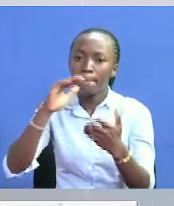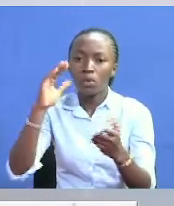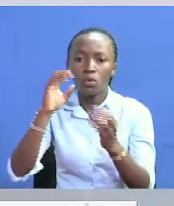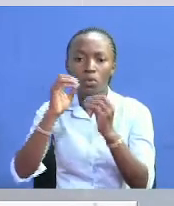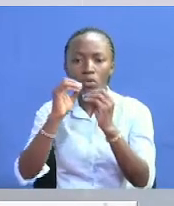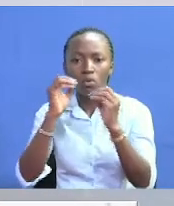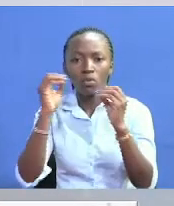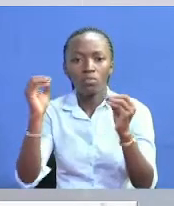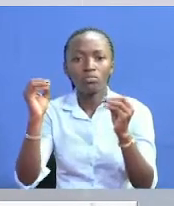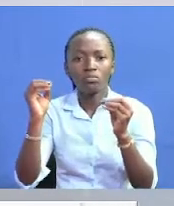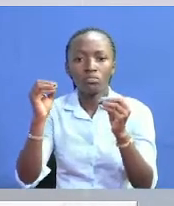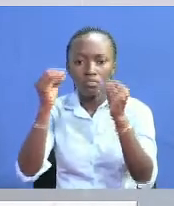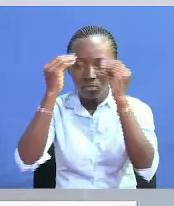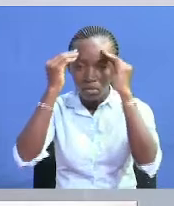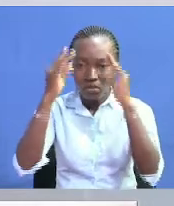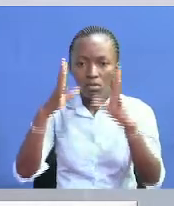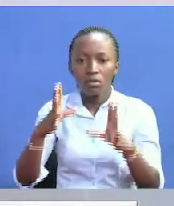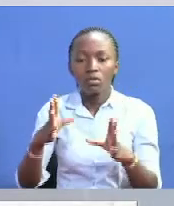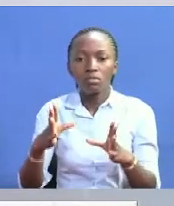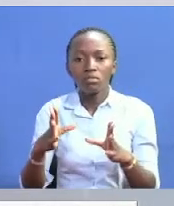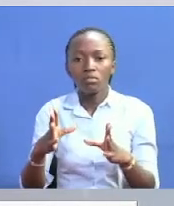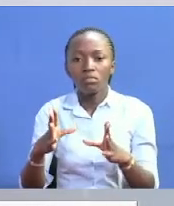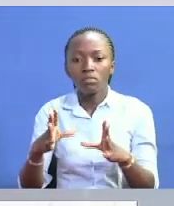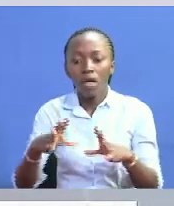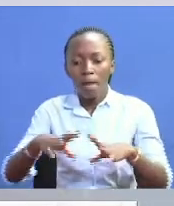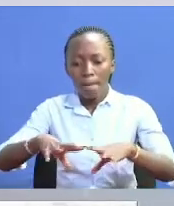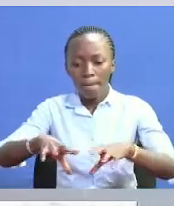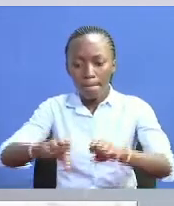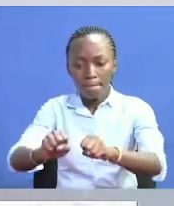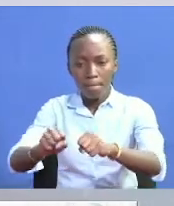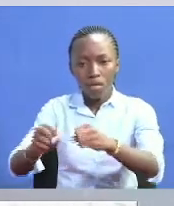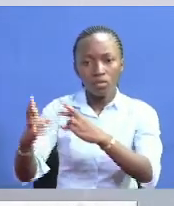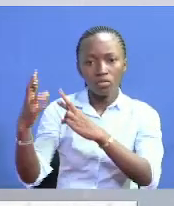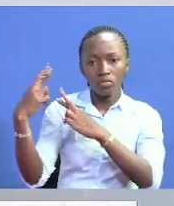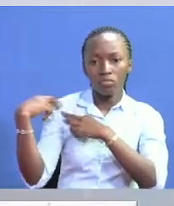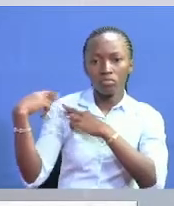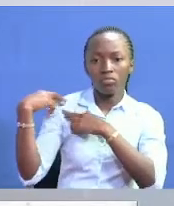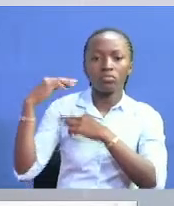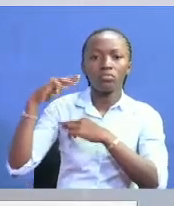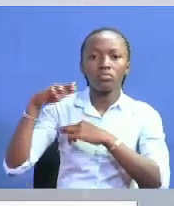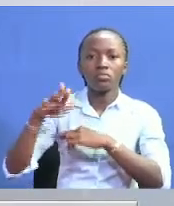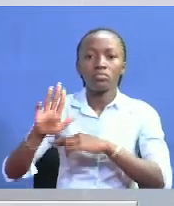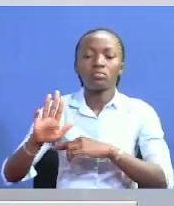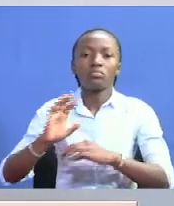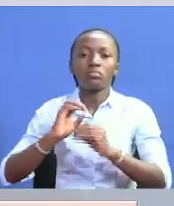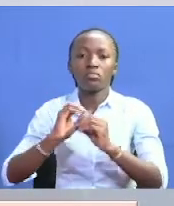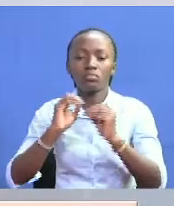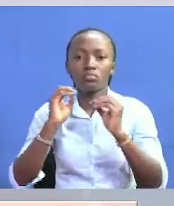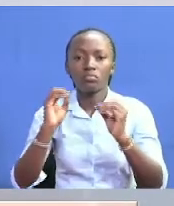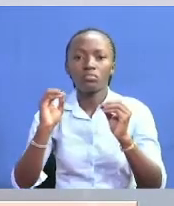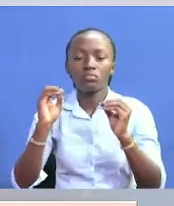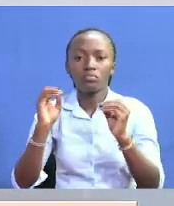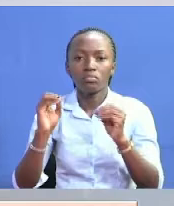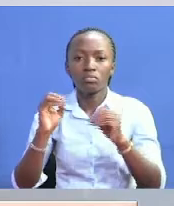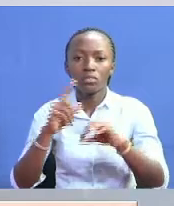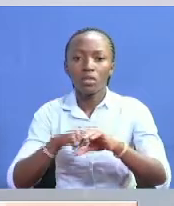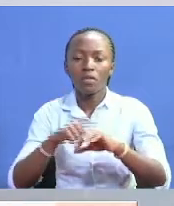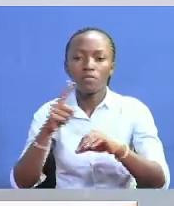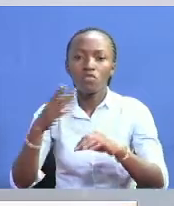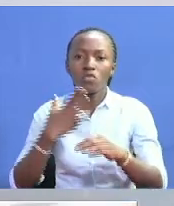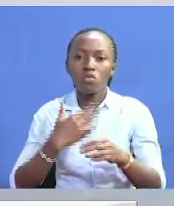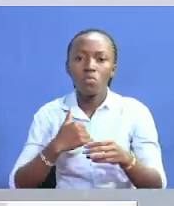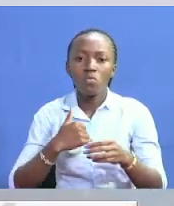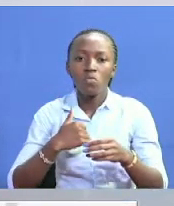take up their role. So assuming that, of course, maybe you get into position and you champion for the scrapping off